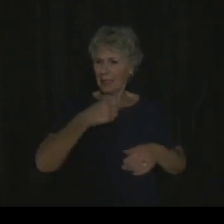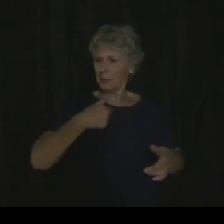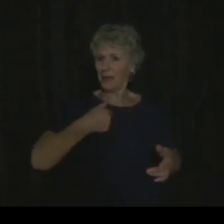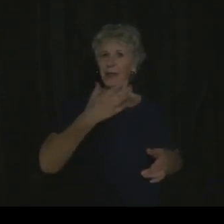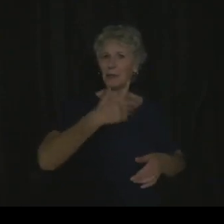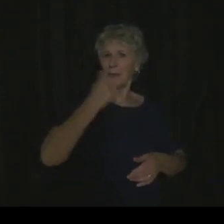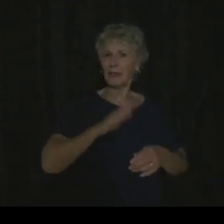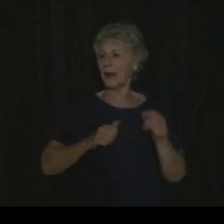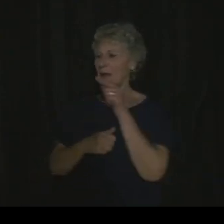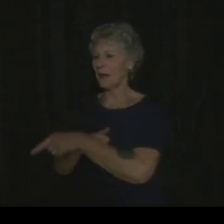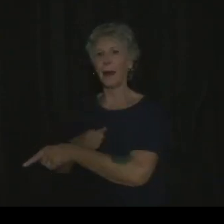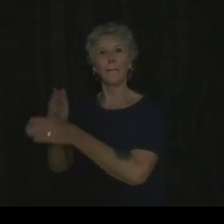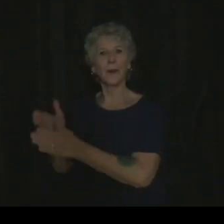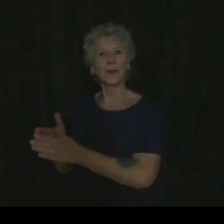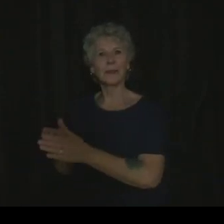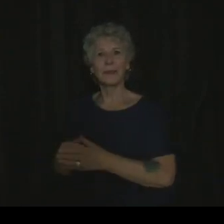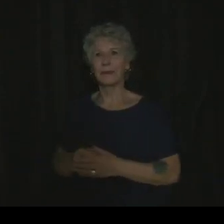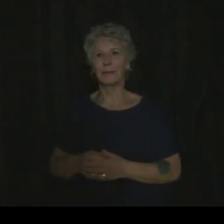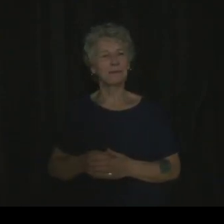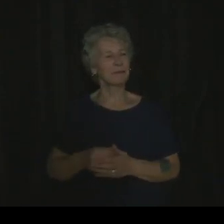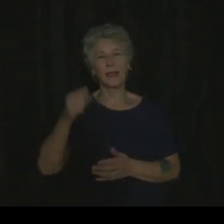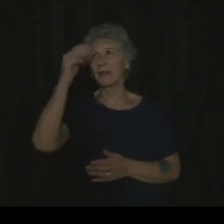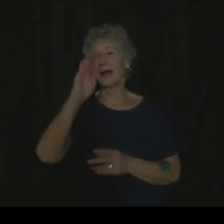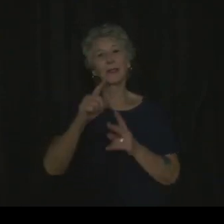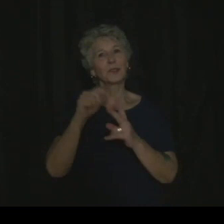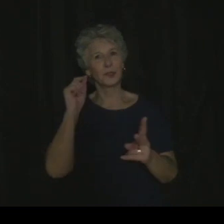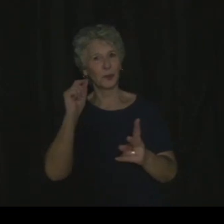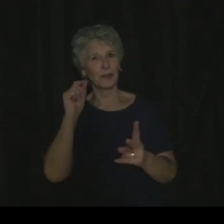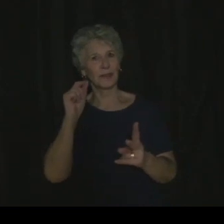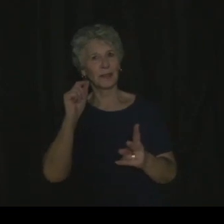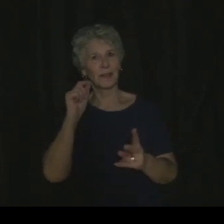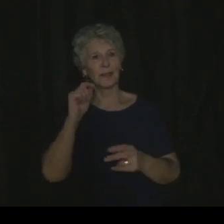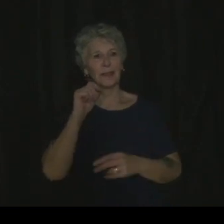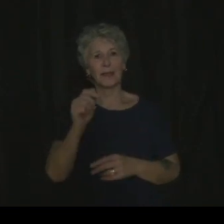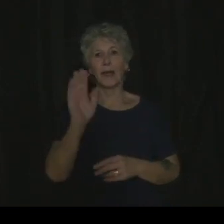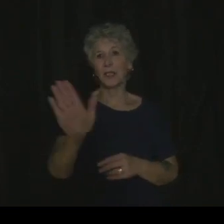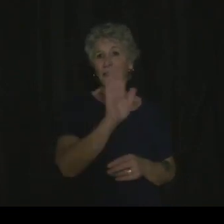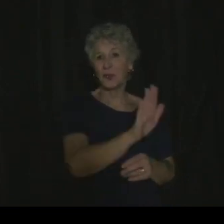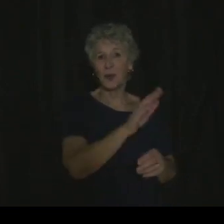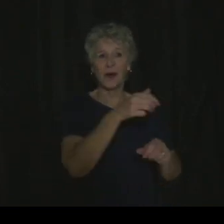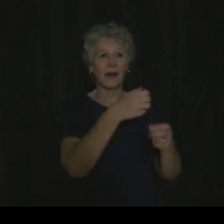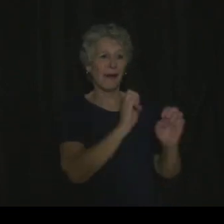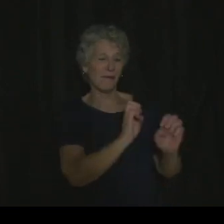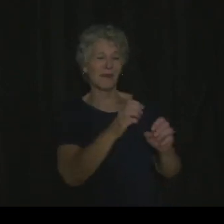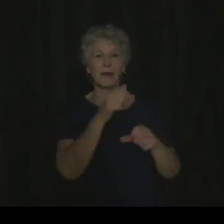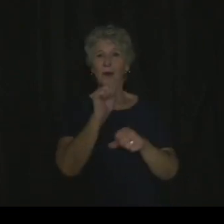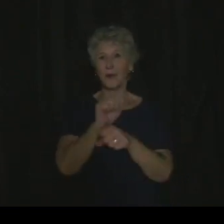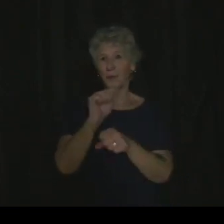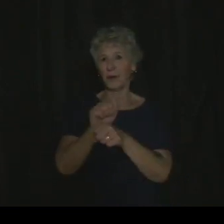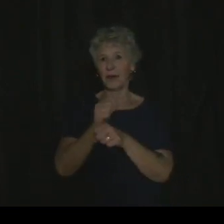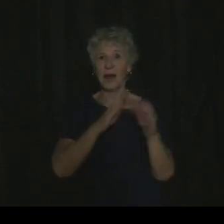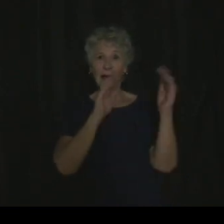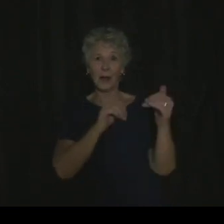that person, when all along it is God's choice, not what I do or what you do. I hope if